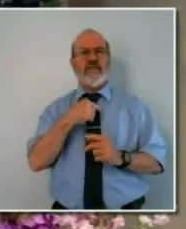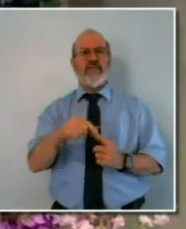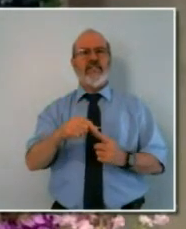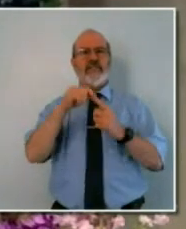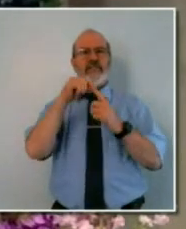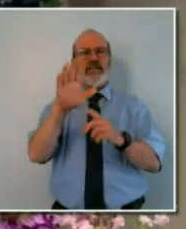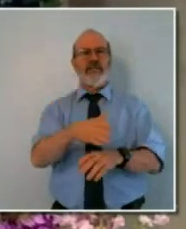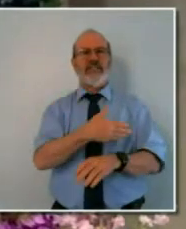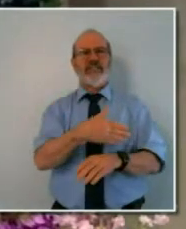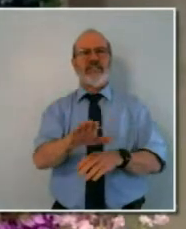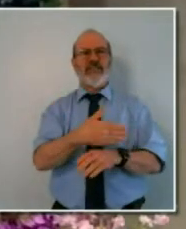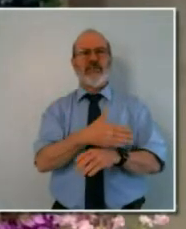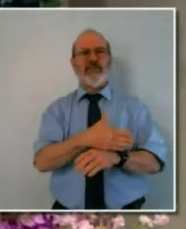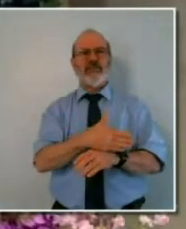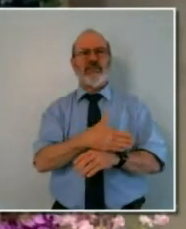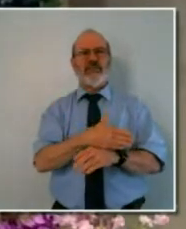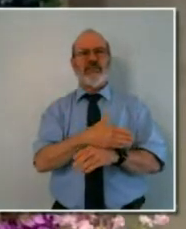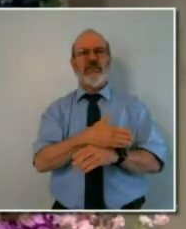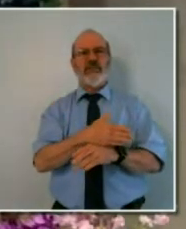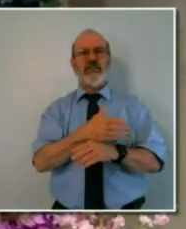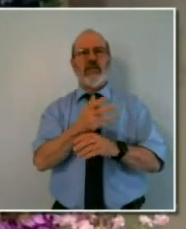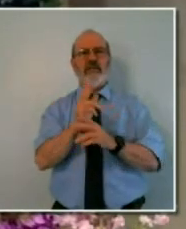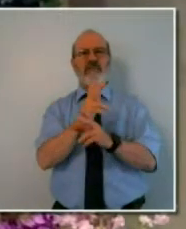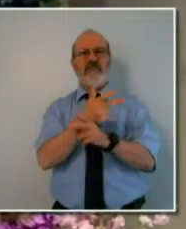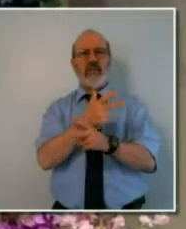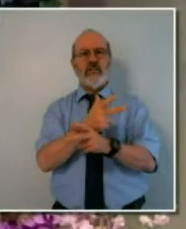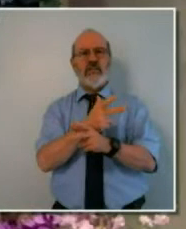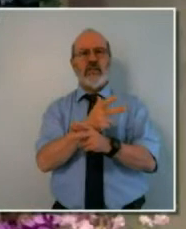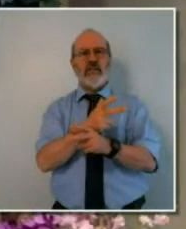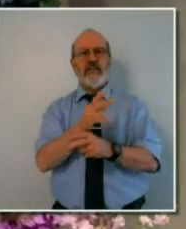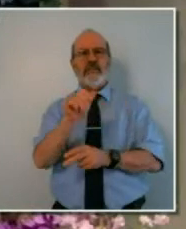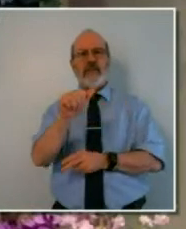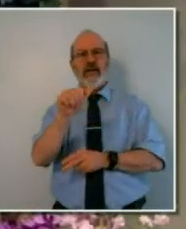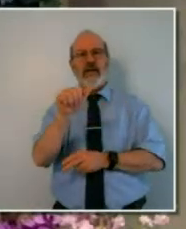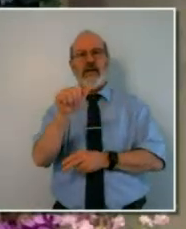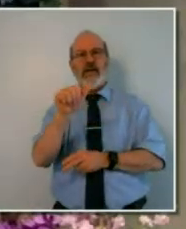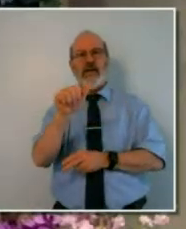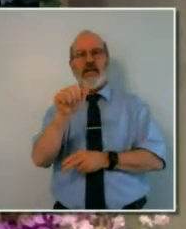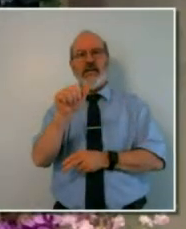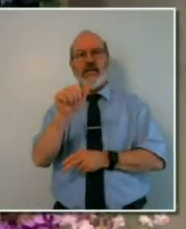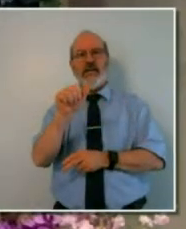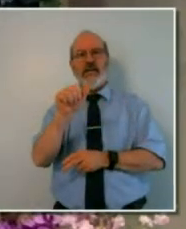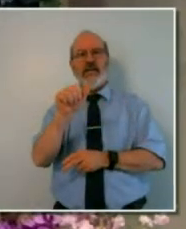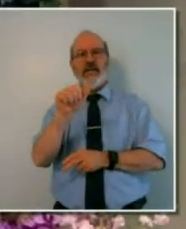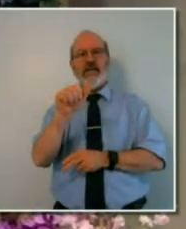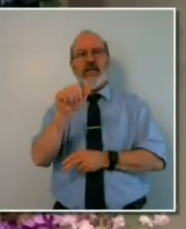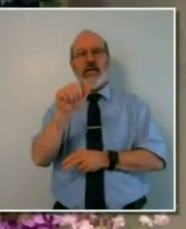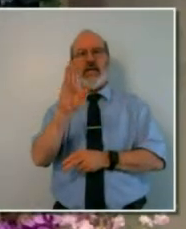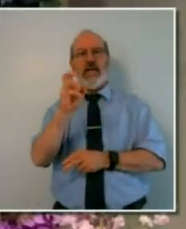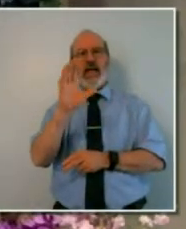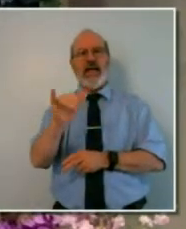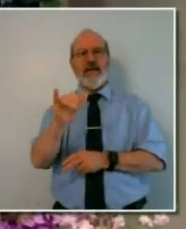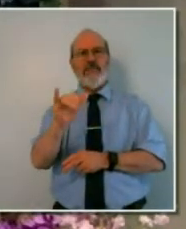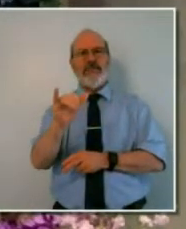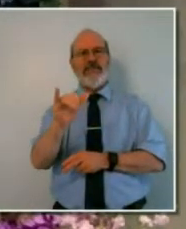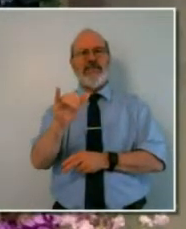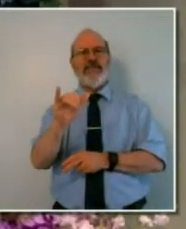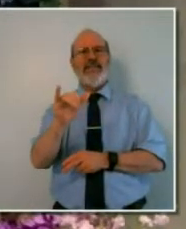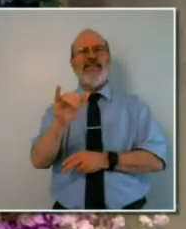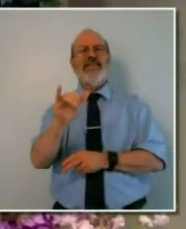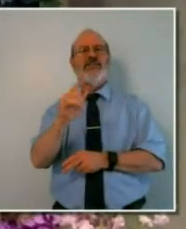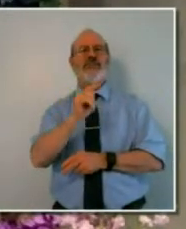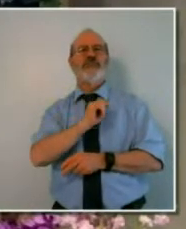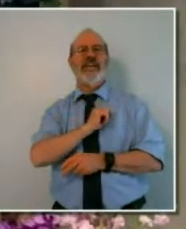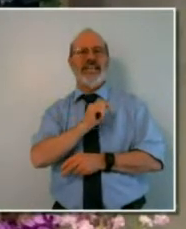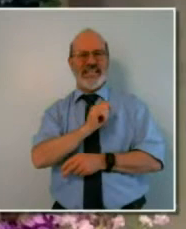song recorded for us by Miss Abby Tyrrell. I trust it will minister to your heart. Oh, Abby